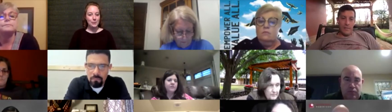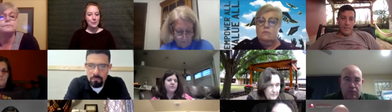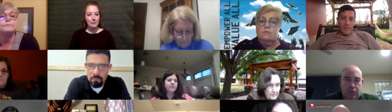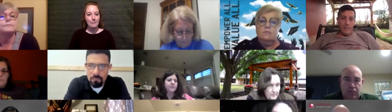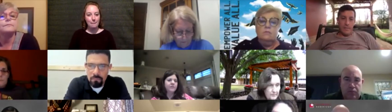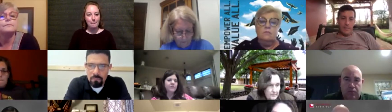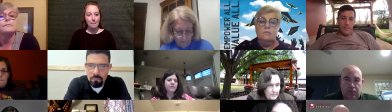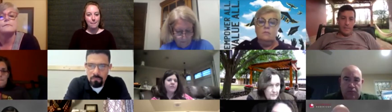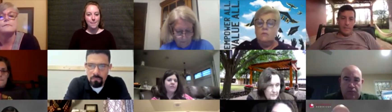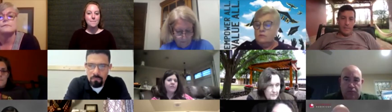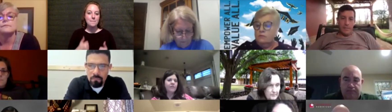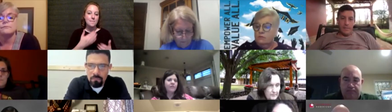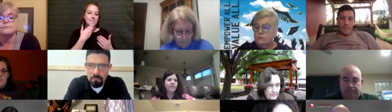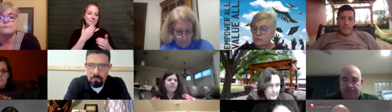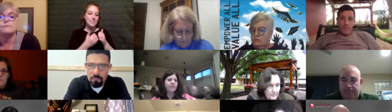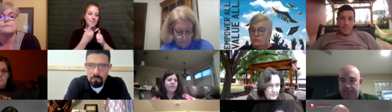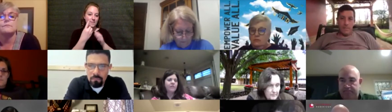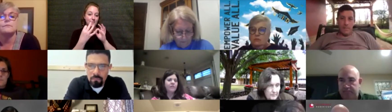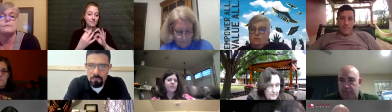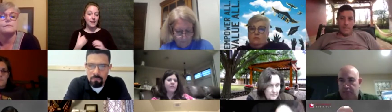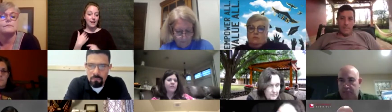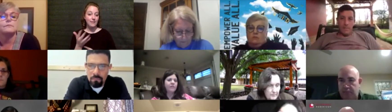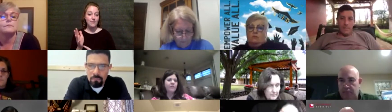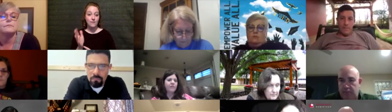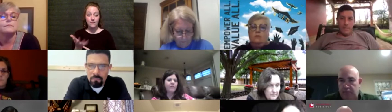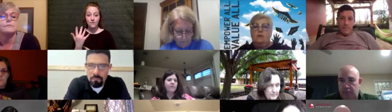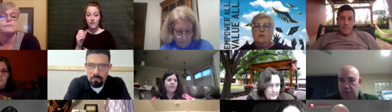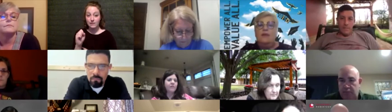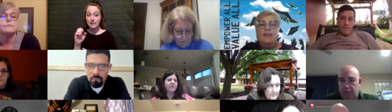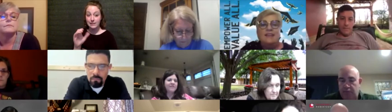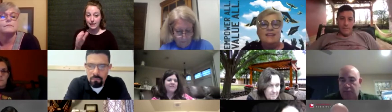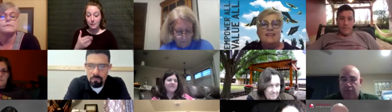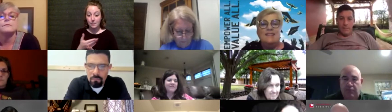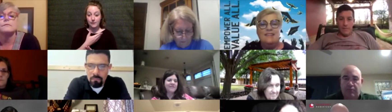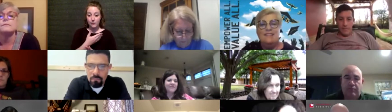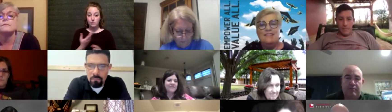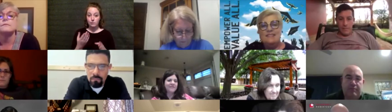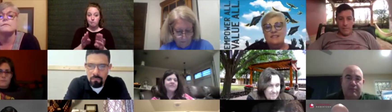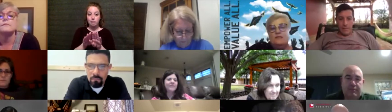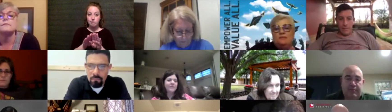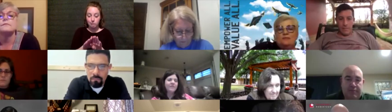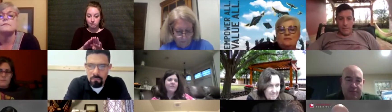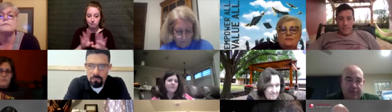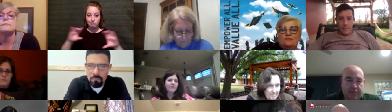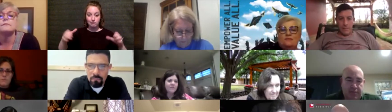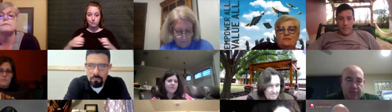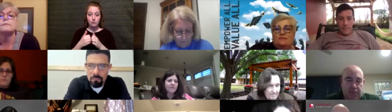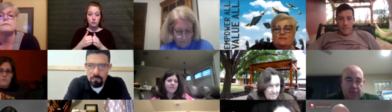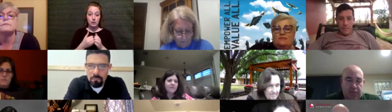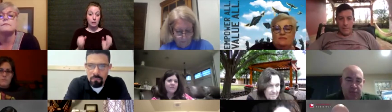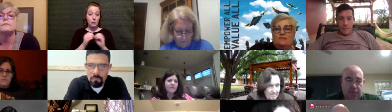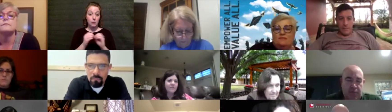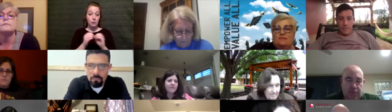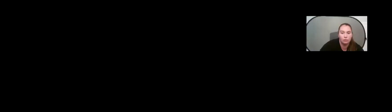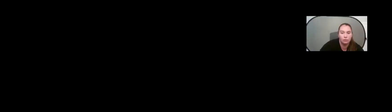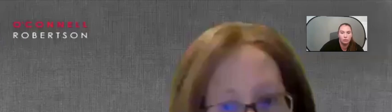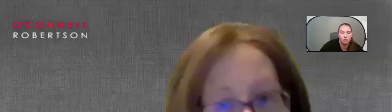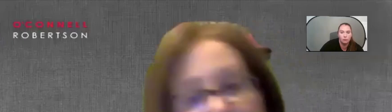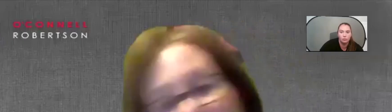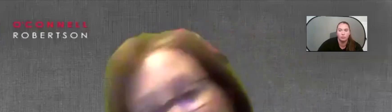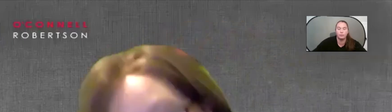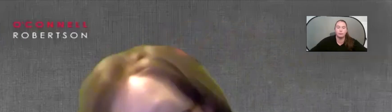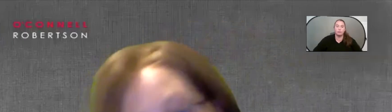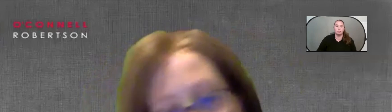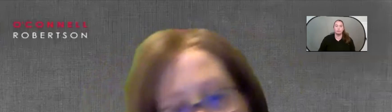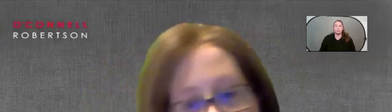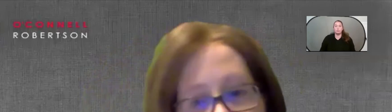Well, appreciate everybody's feedback. We got five seconds before we get back to the, uh, main room. So if you have anything more, share in